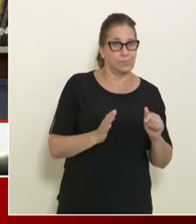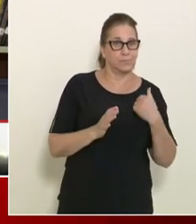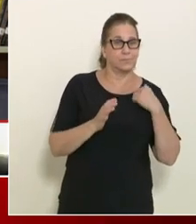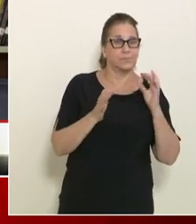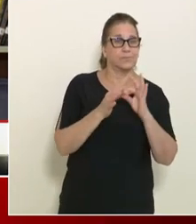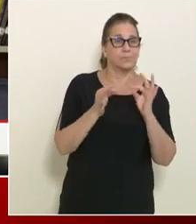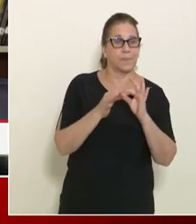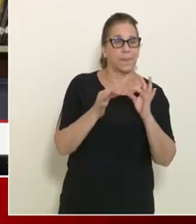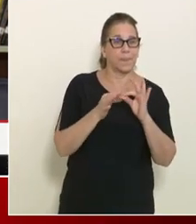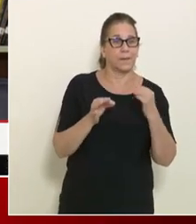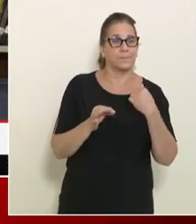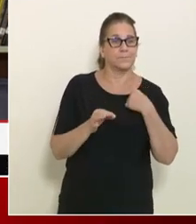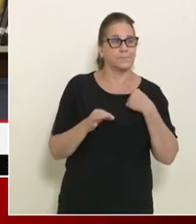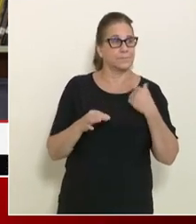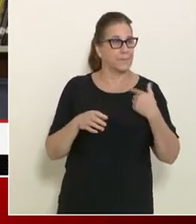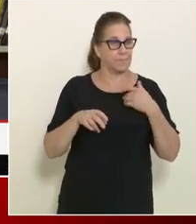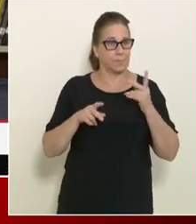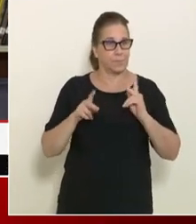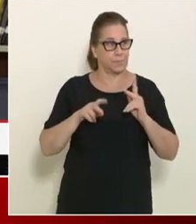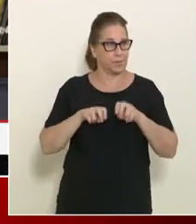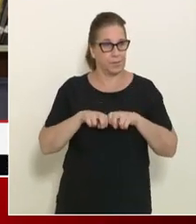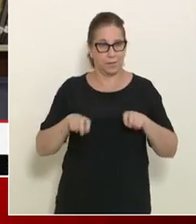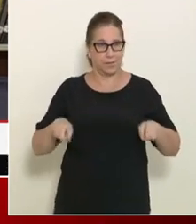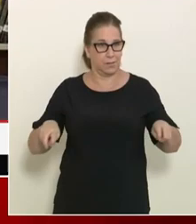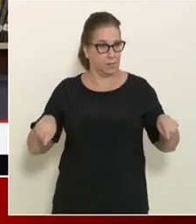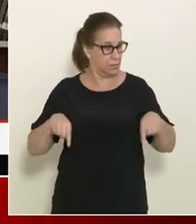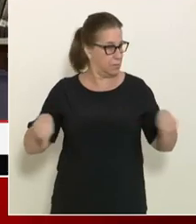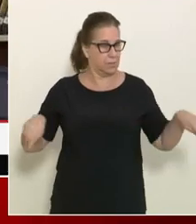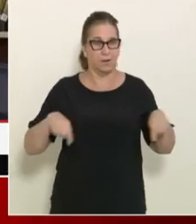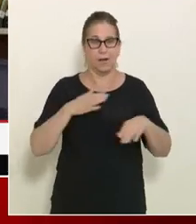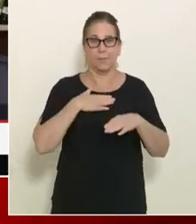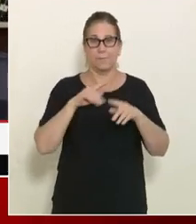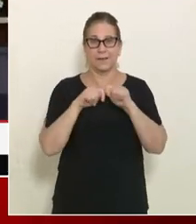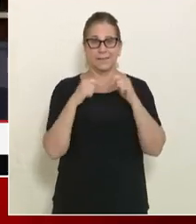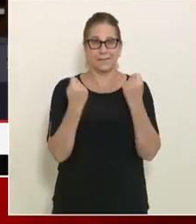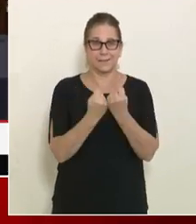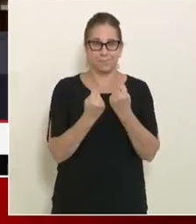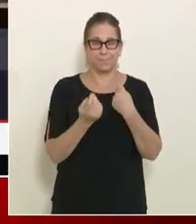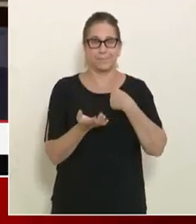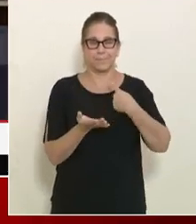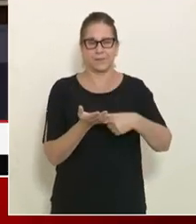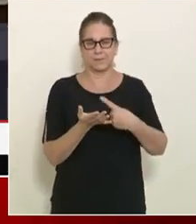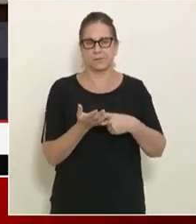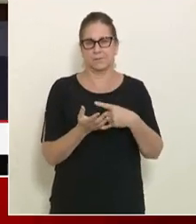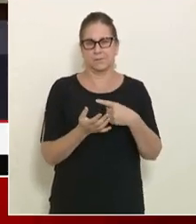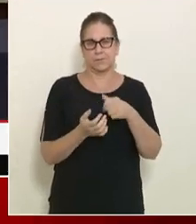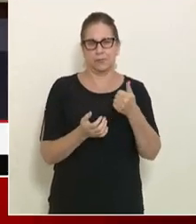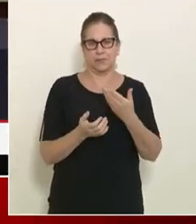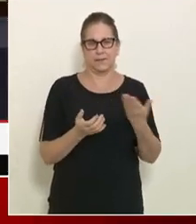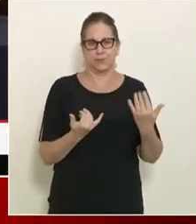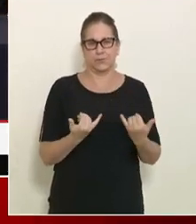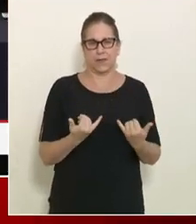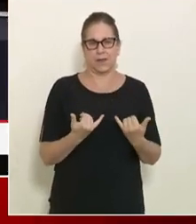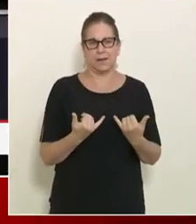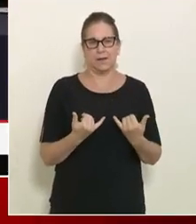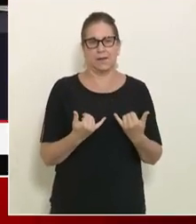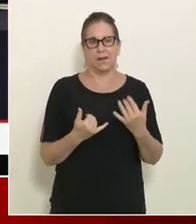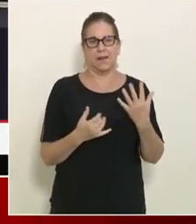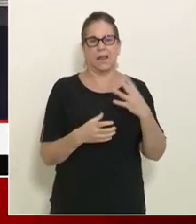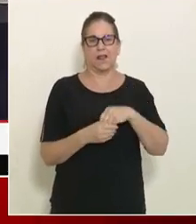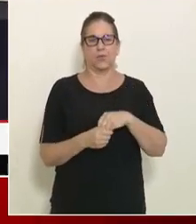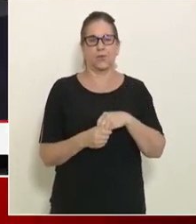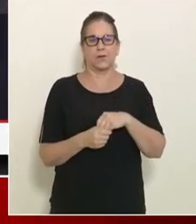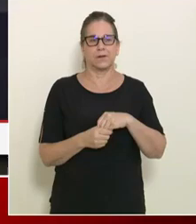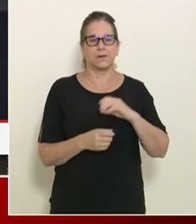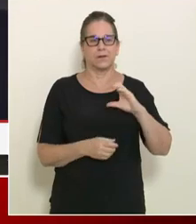joined by members of my cabinet who will participate in the discussion today, including the Chancellor of DC Public Schools,